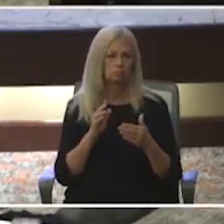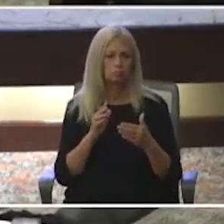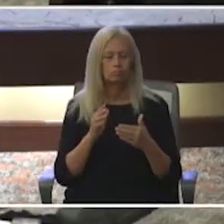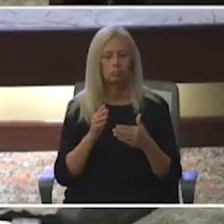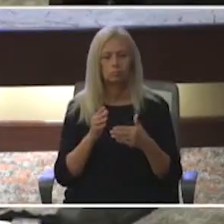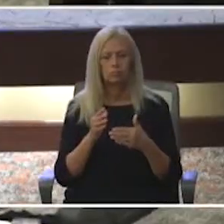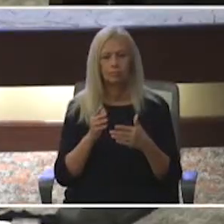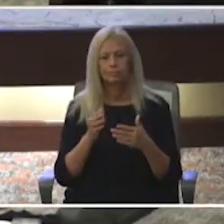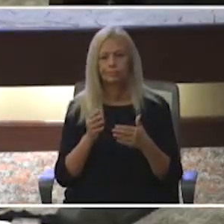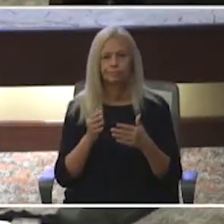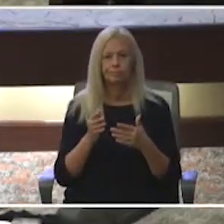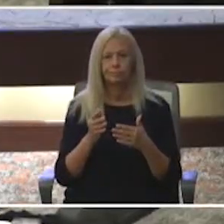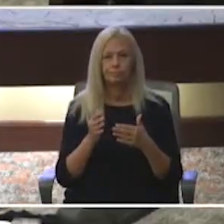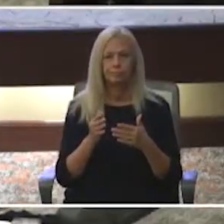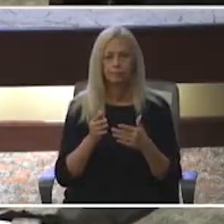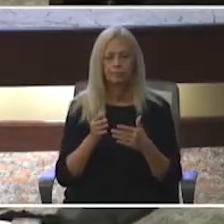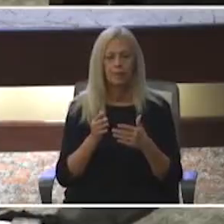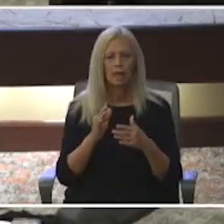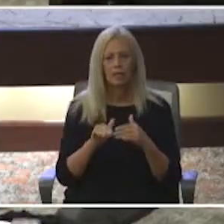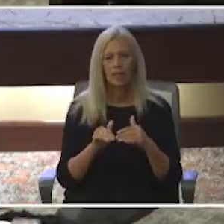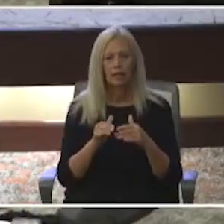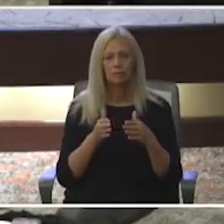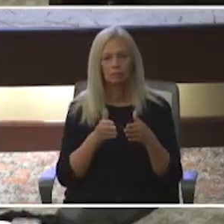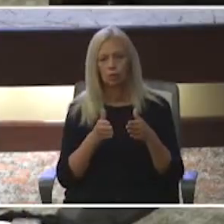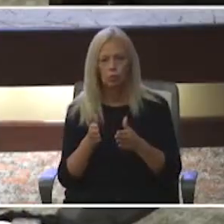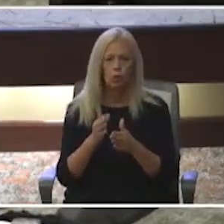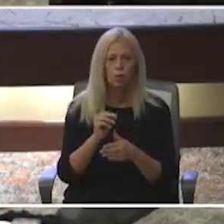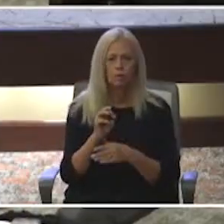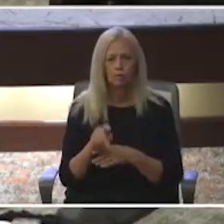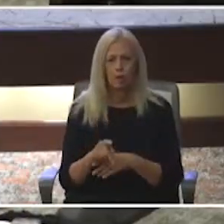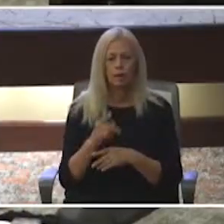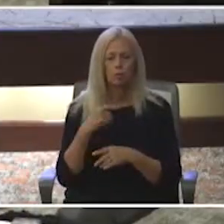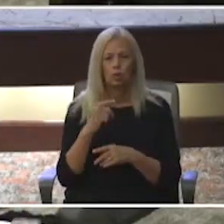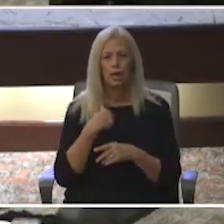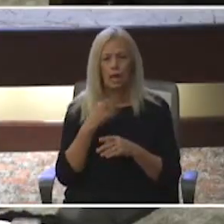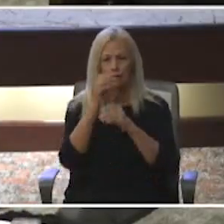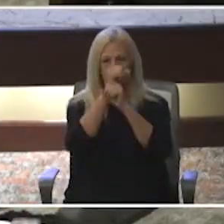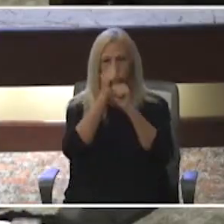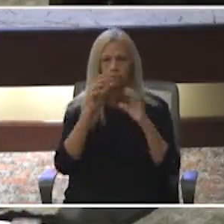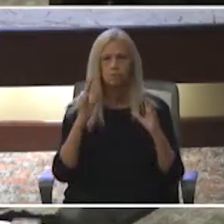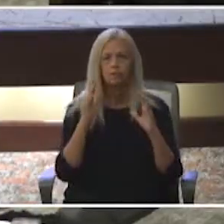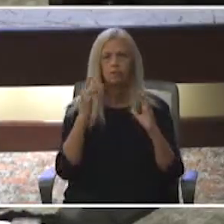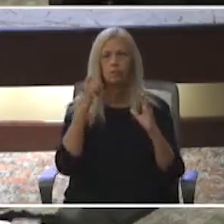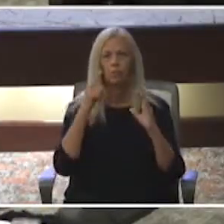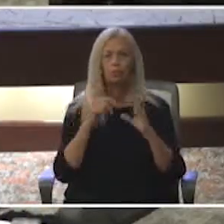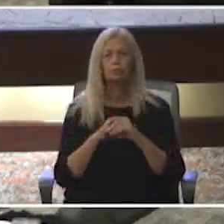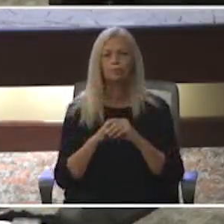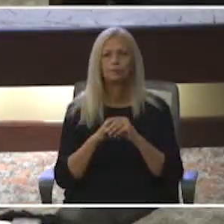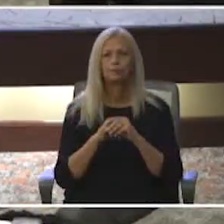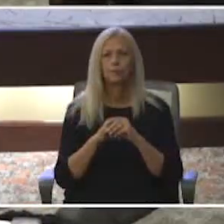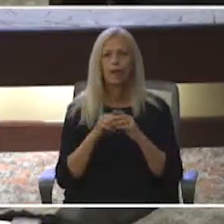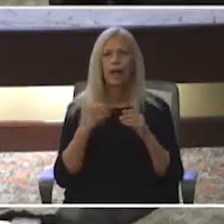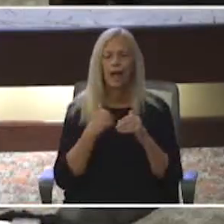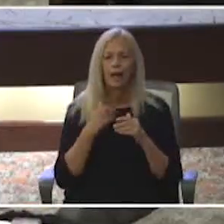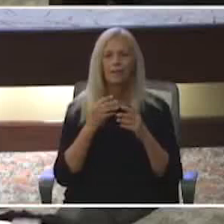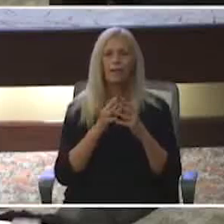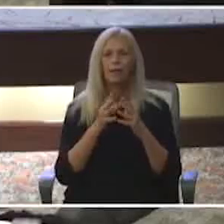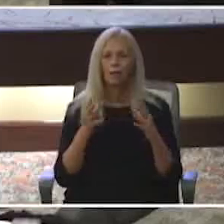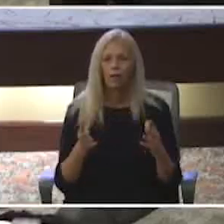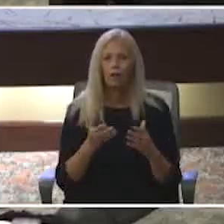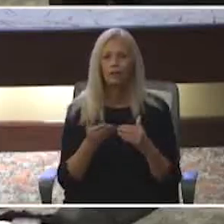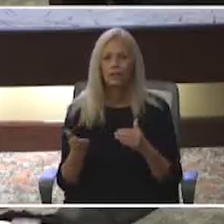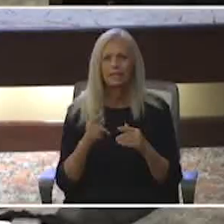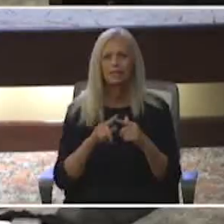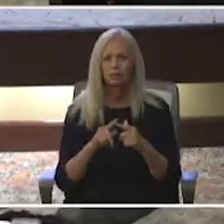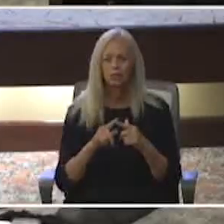the strategic roadmap, which we have that vision for. So with that, he has a lot of substance to cover. I'm